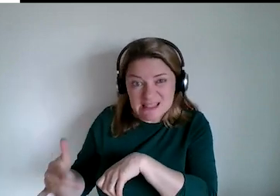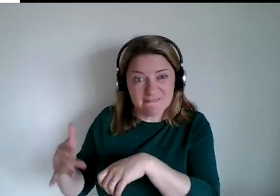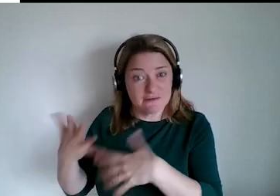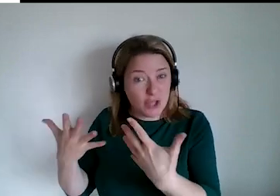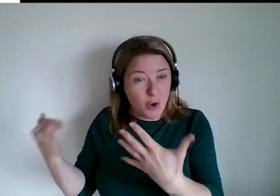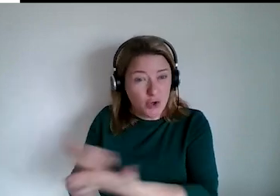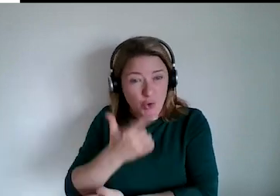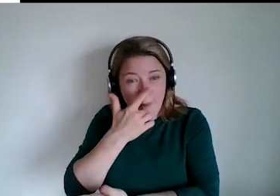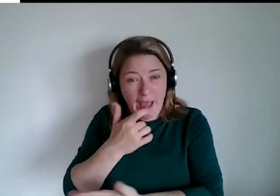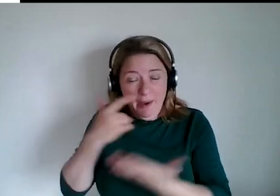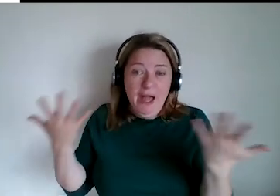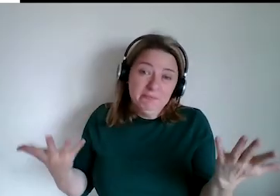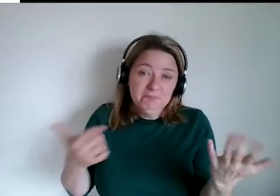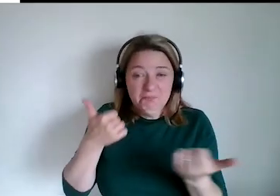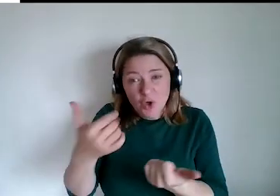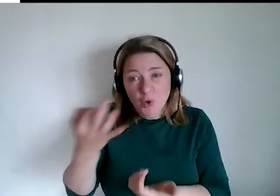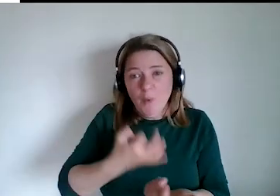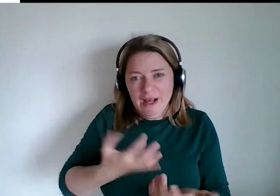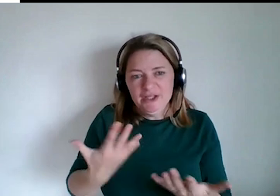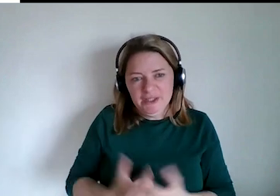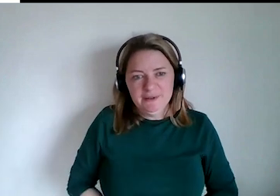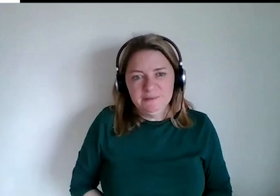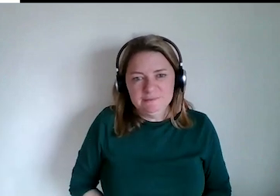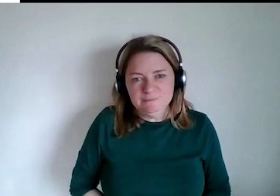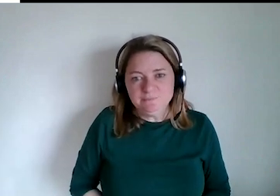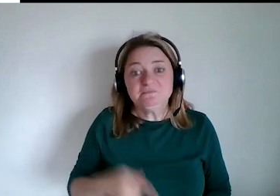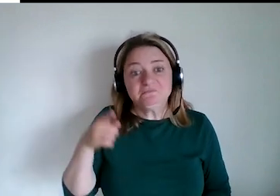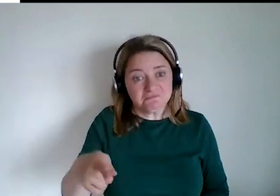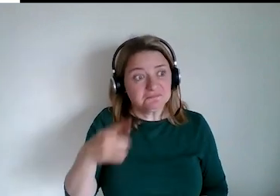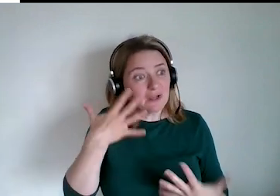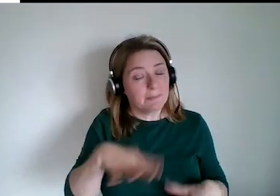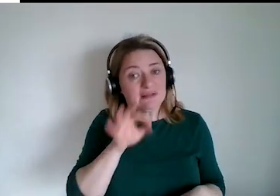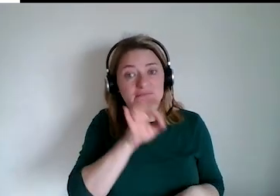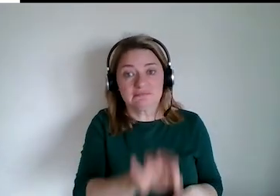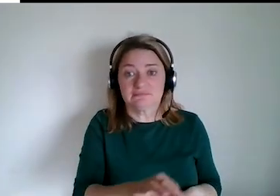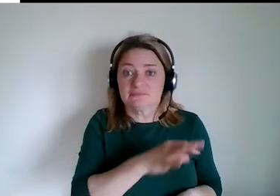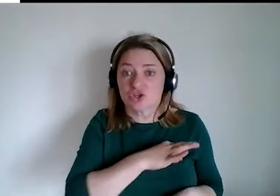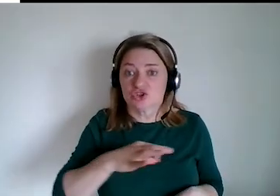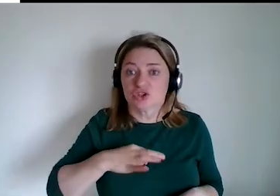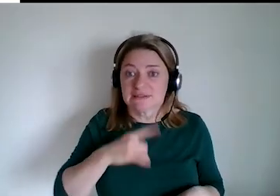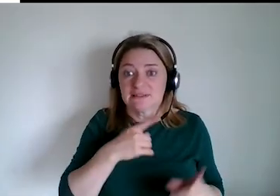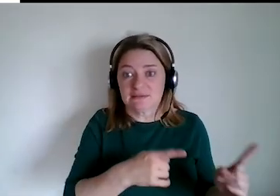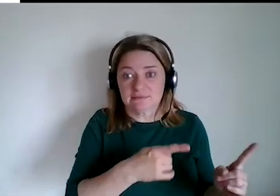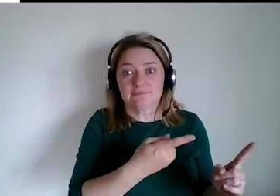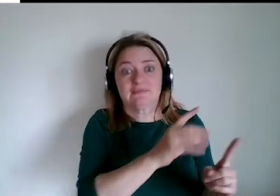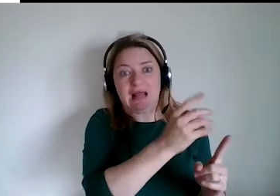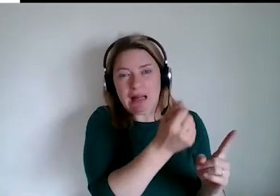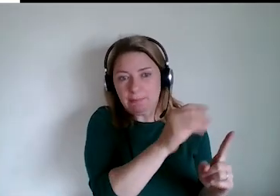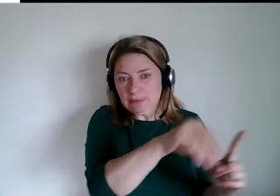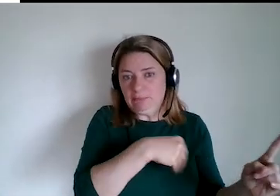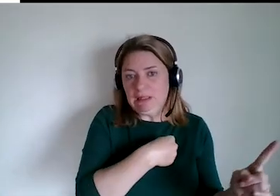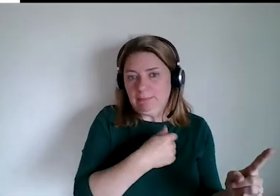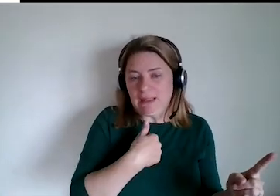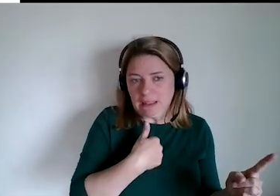that was the question, a good policy question. And they did pay a bit of consultancy money to work psychology group, and a little went to me.